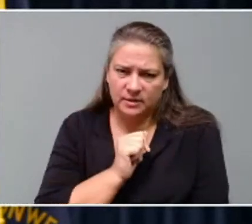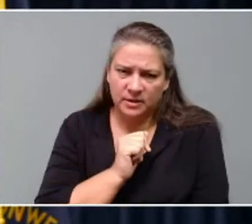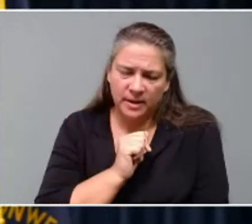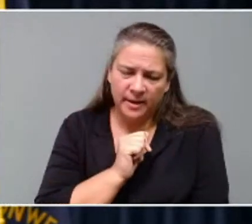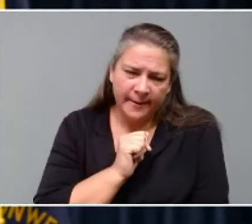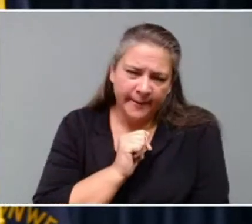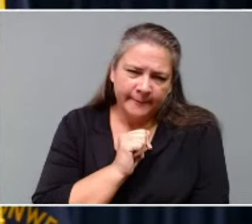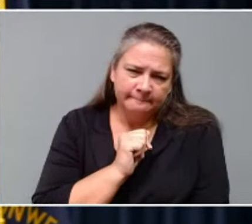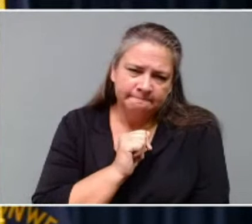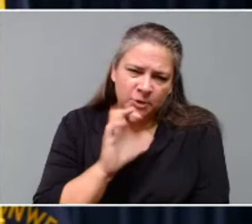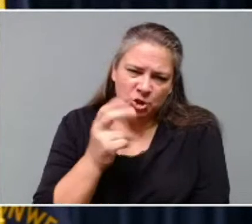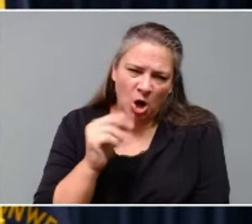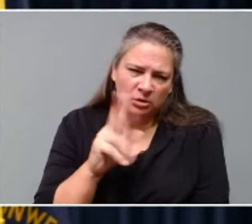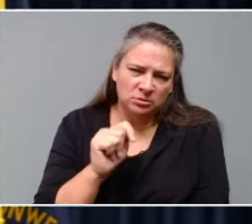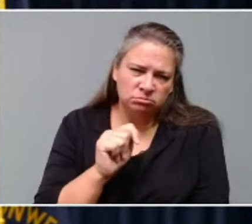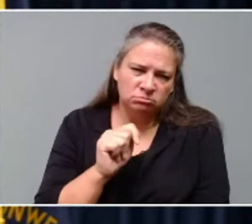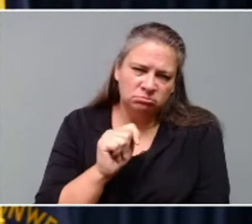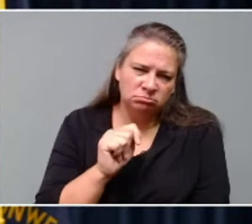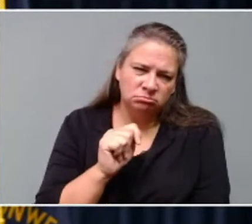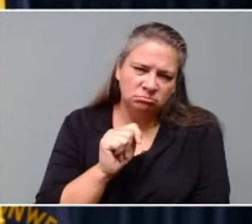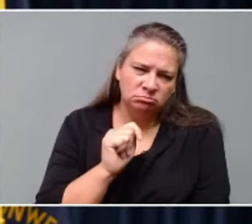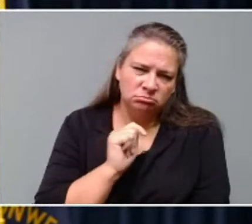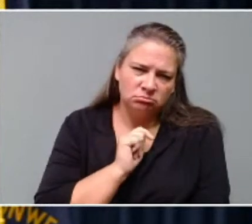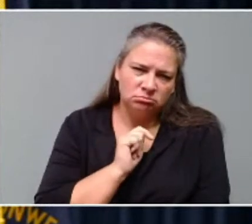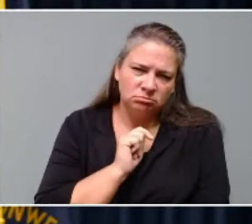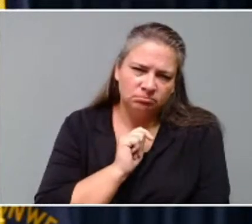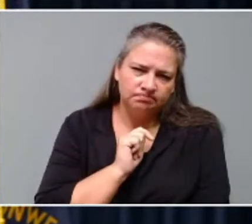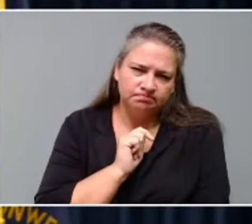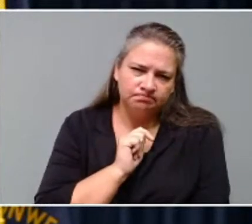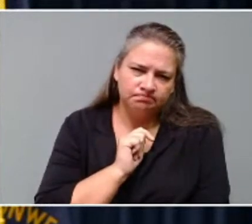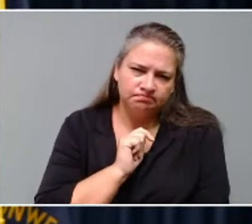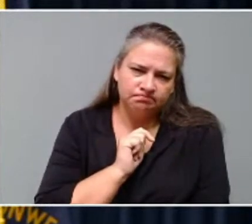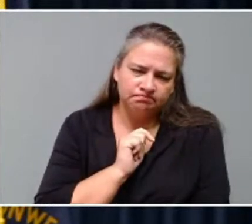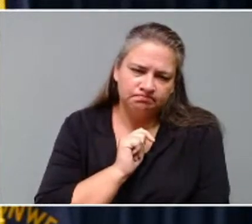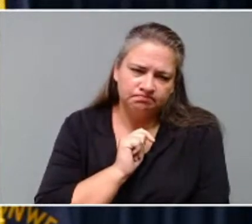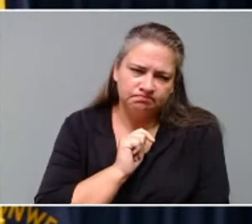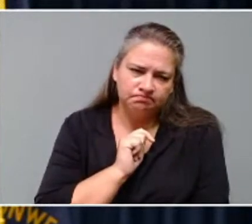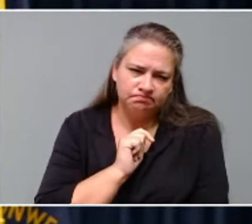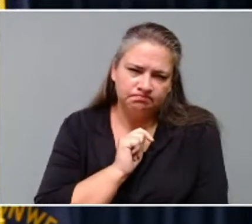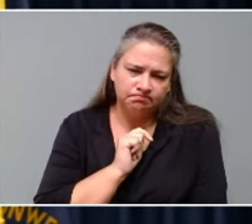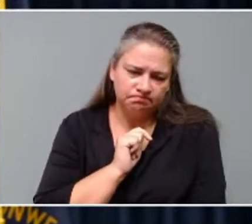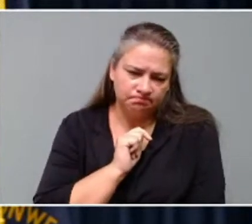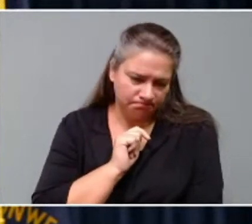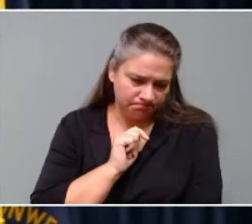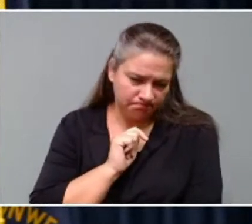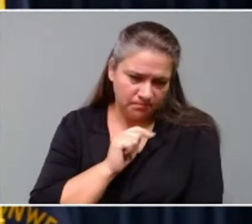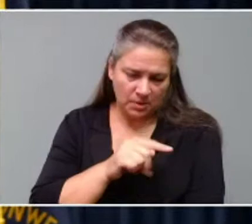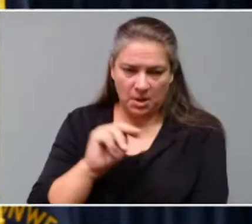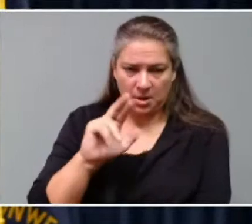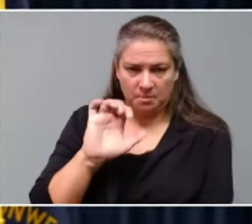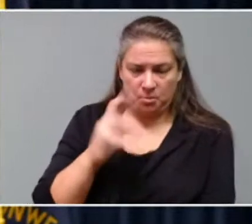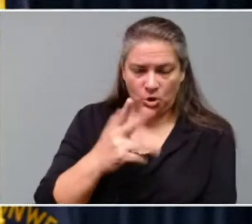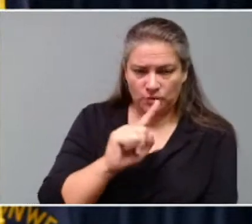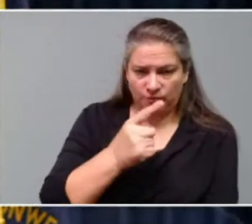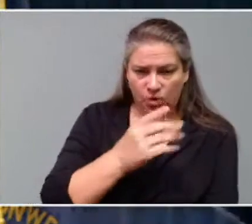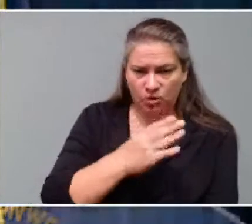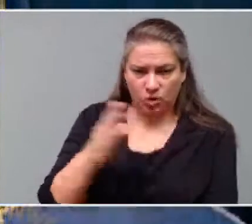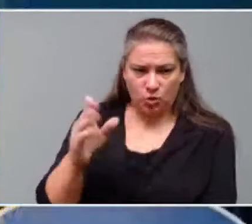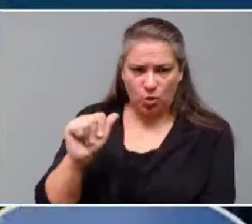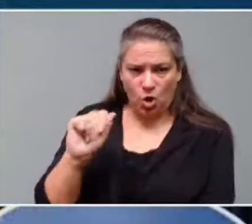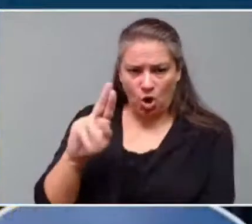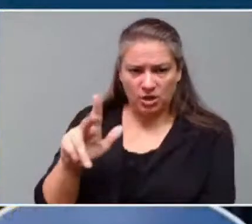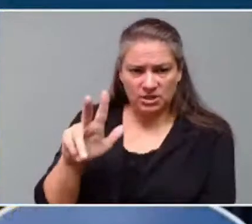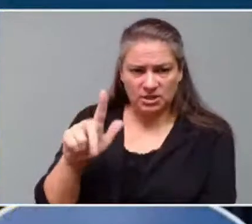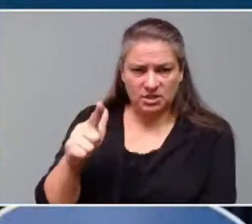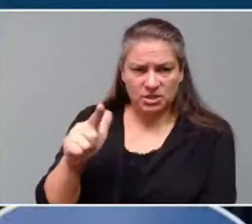the chart, not the graph. There we go. So this would be March 1st through August